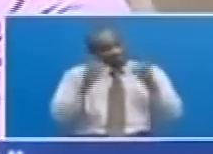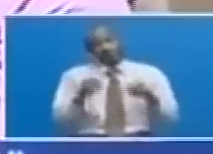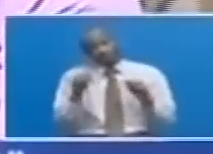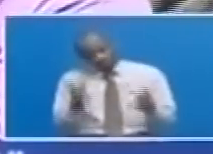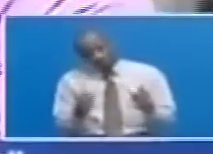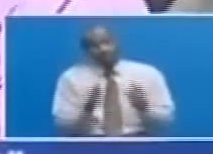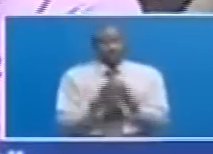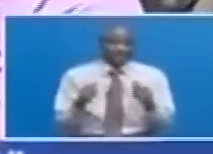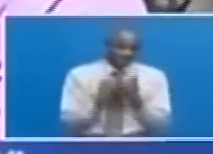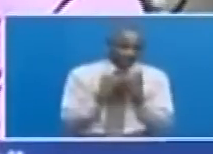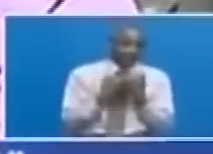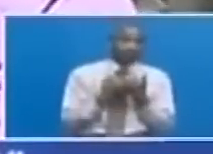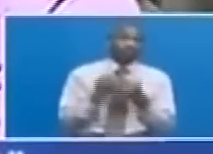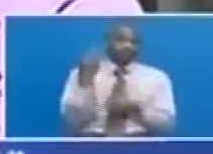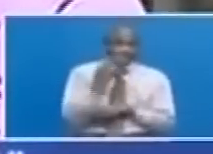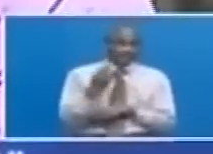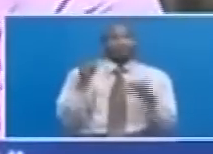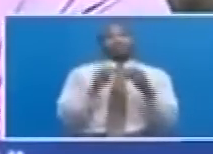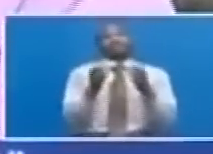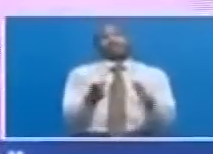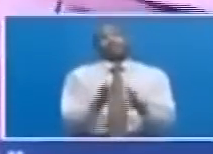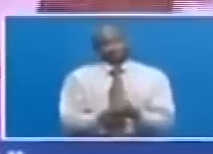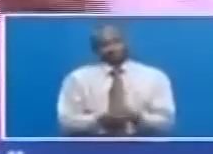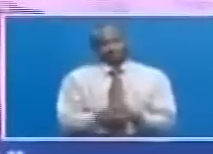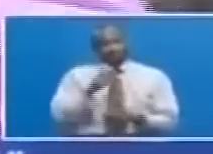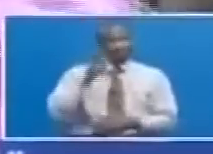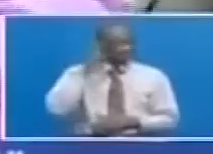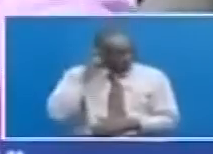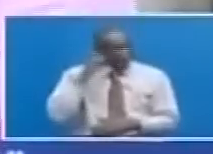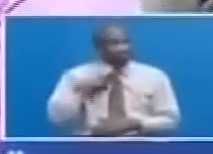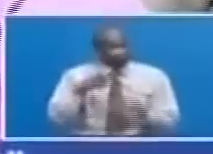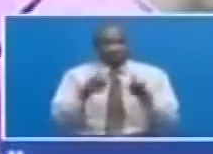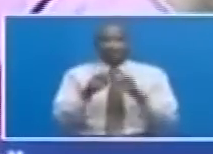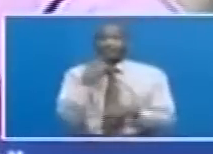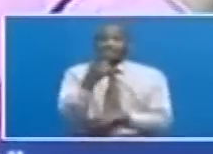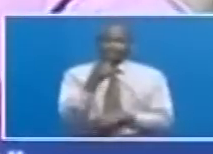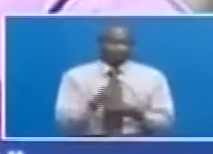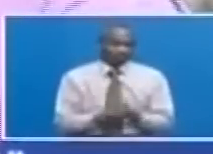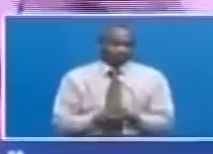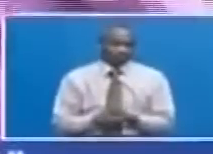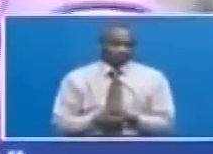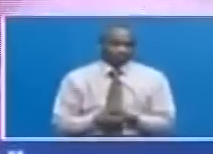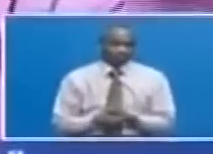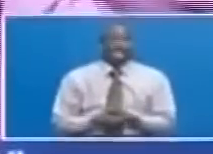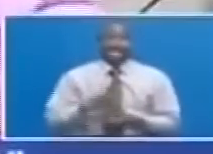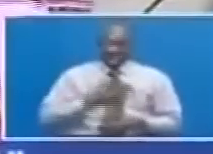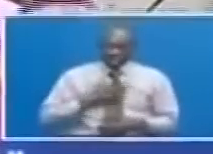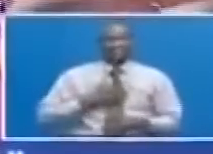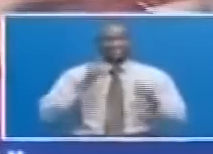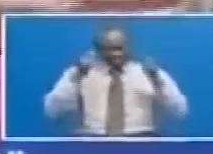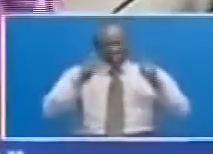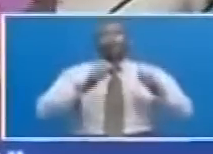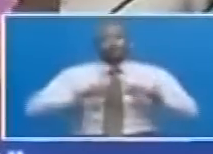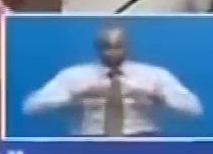and is vacated, on Wednesday we are meeting here. Mutasikia kwa radio siku ile tunamuita hapa. Our strike is